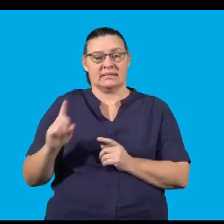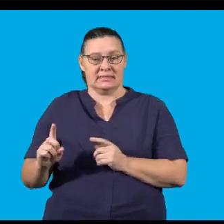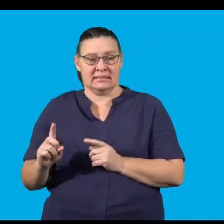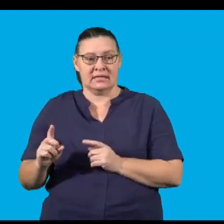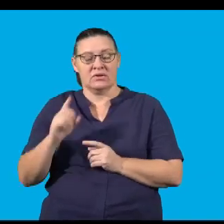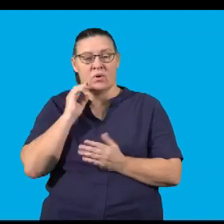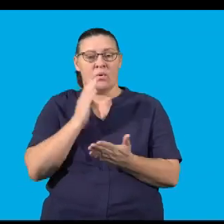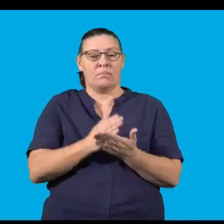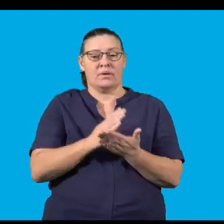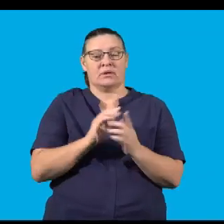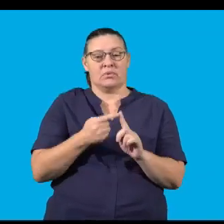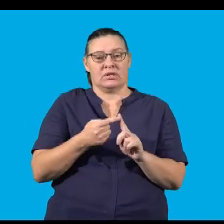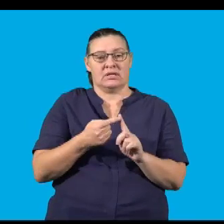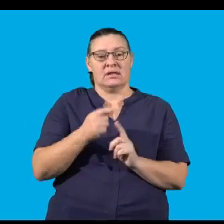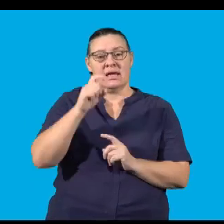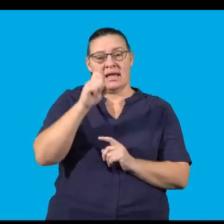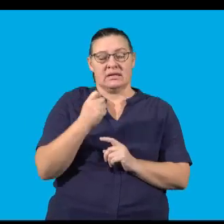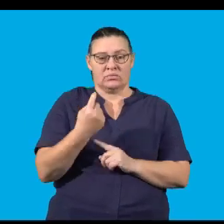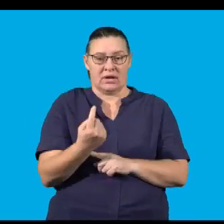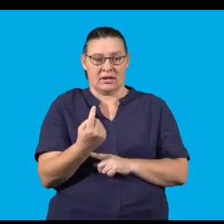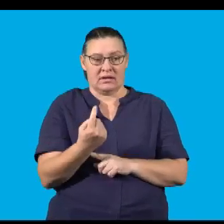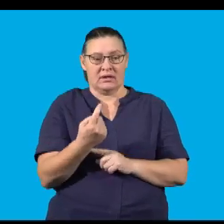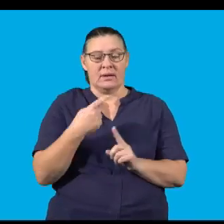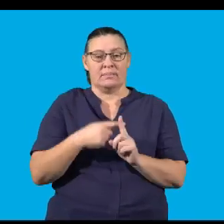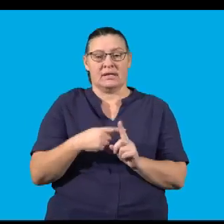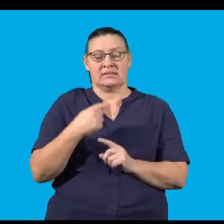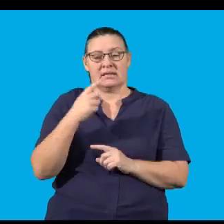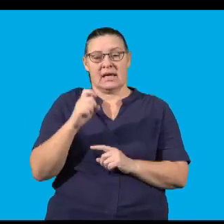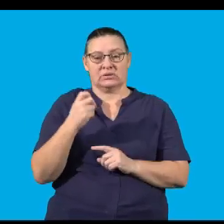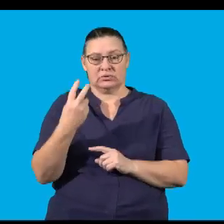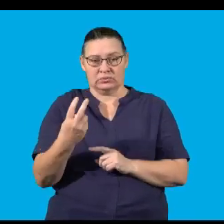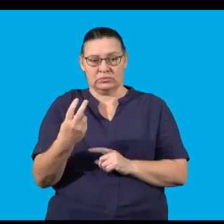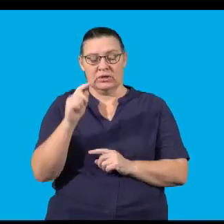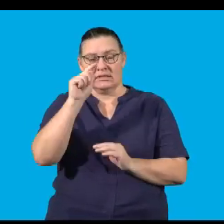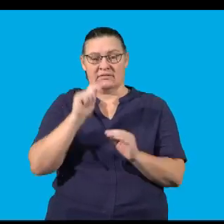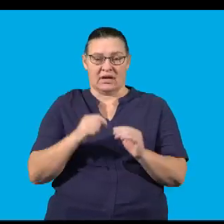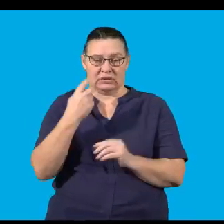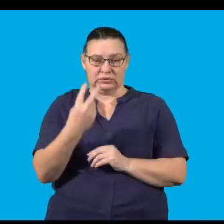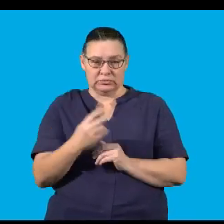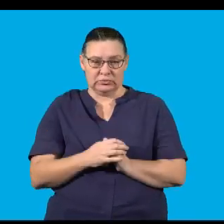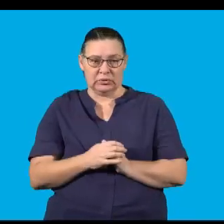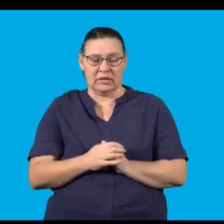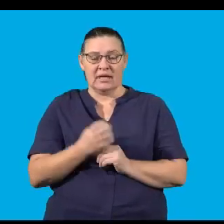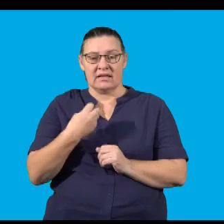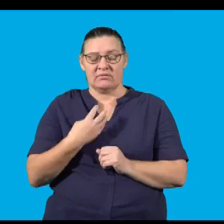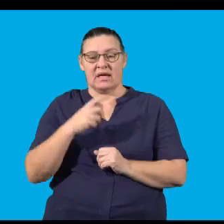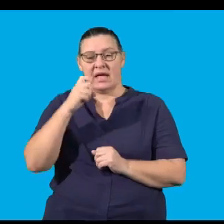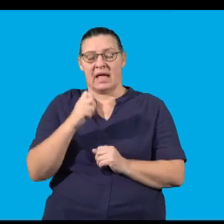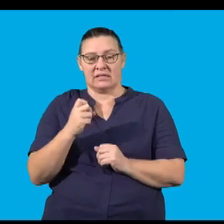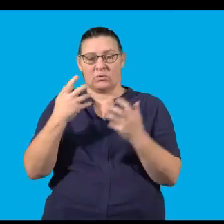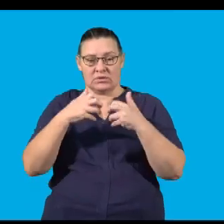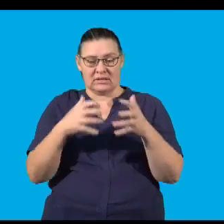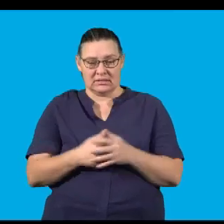the vertices, and we know that the midpoint is x1 plus x2 divided by 2. That gives me the x